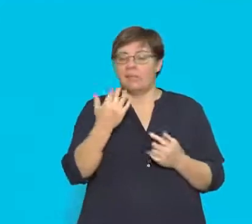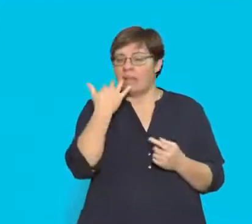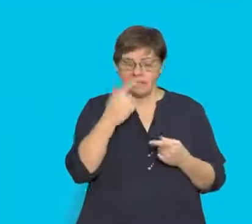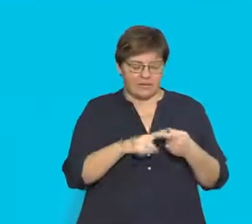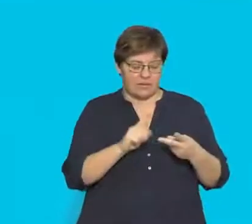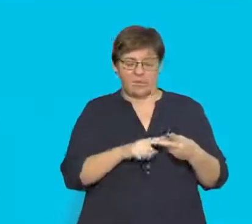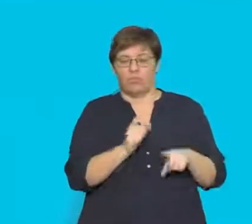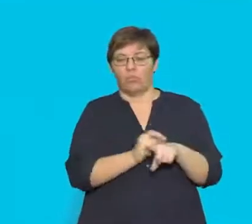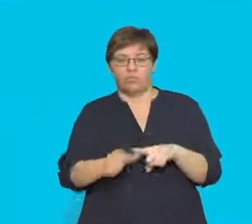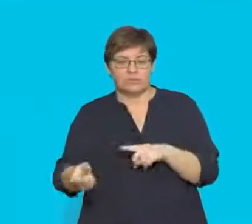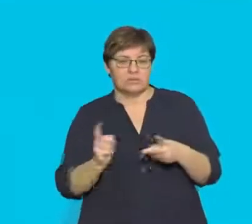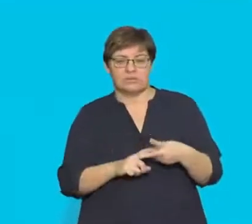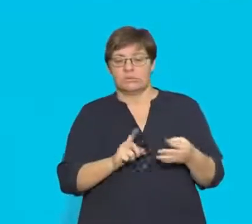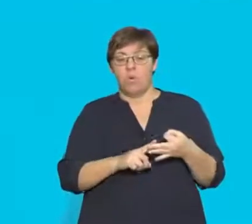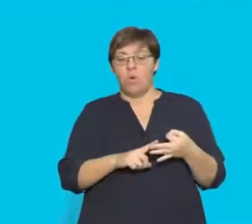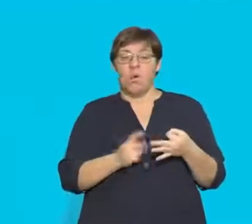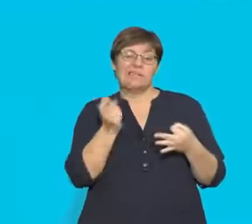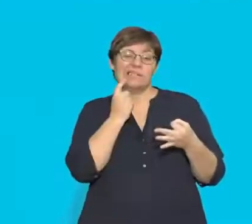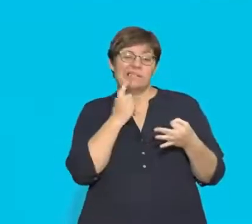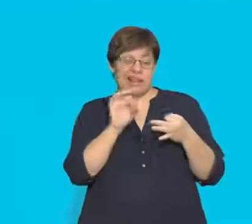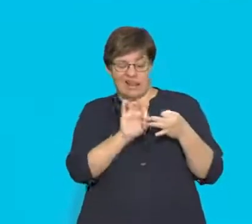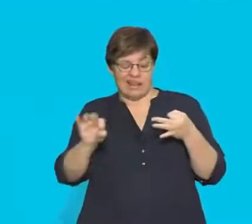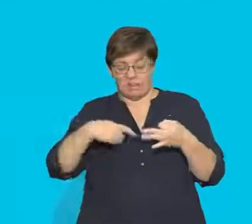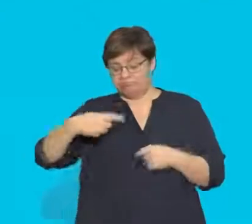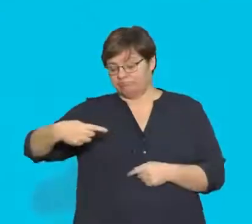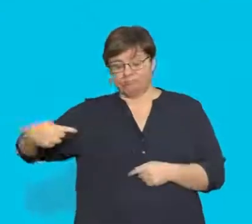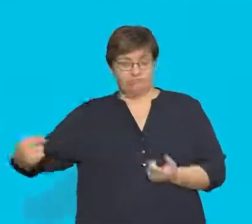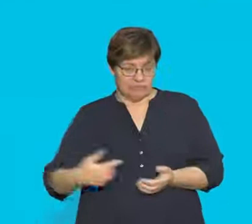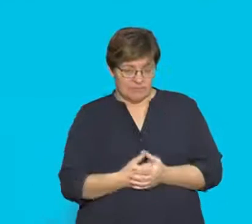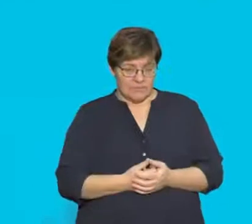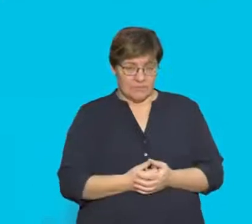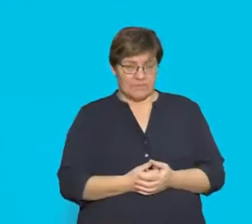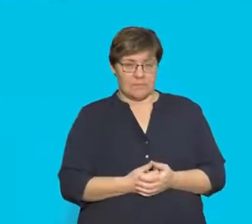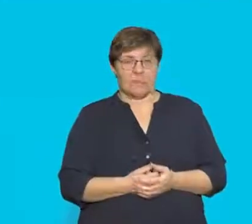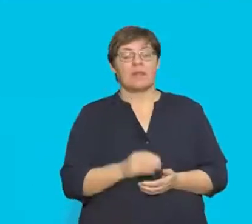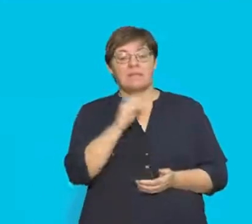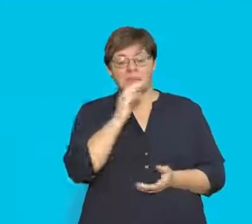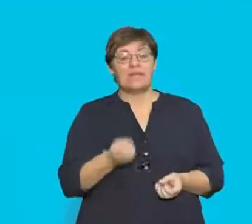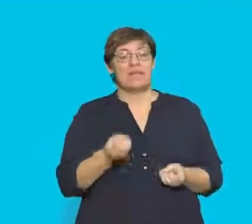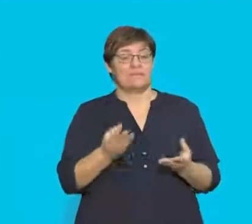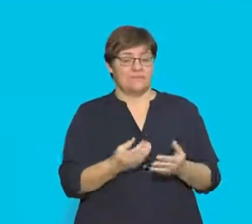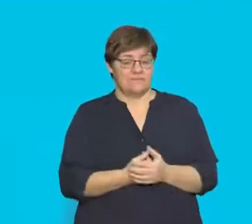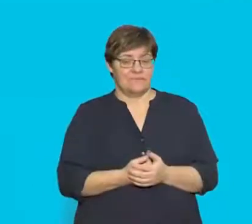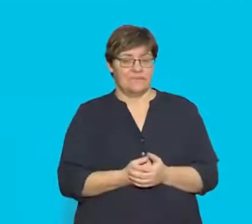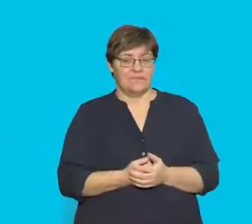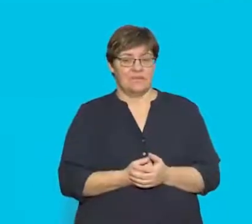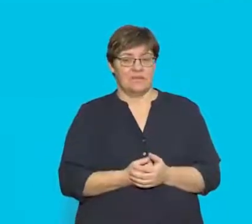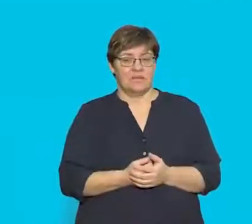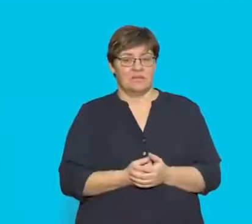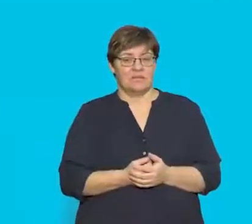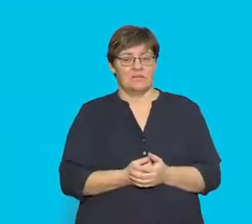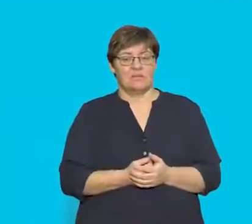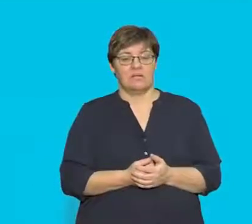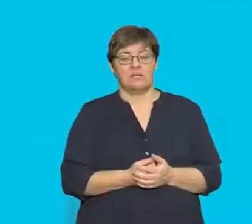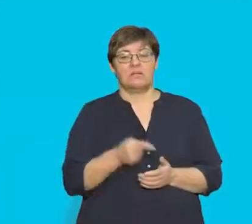plastic, a piece of wood, it could even be an iron nail. And that would give you the